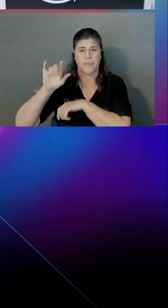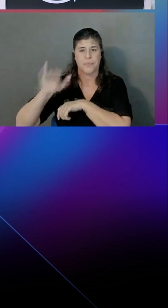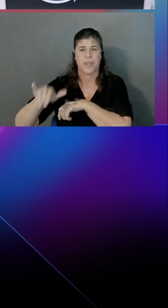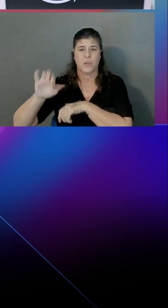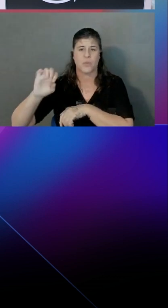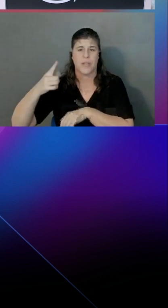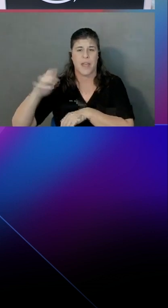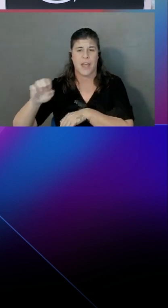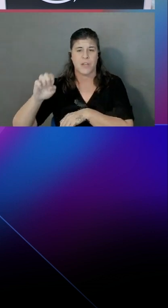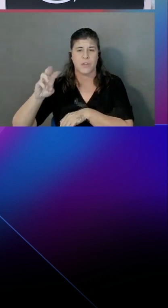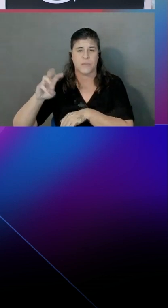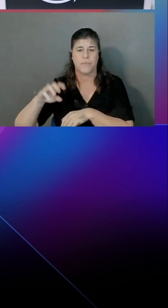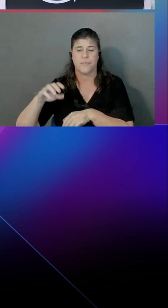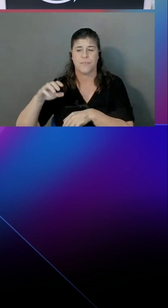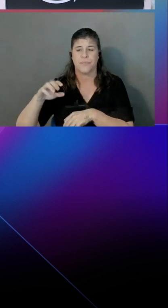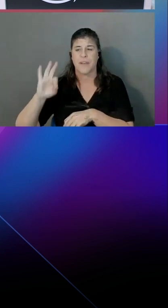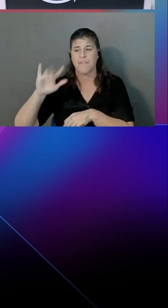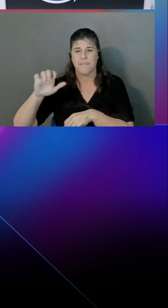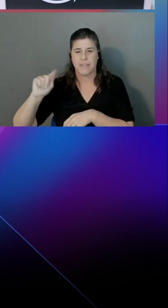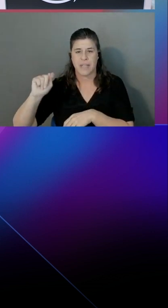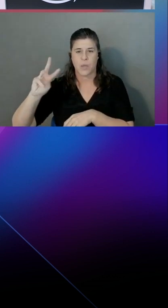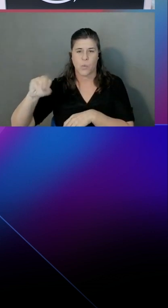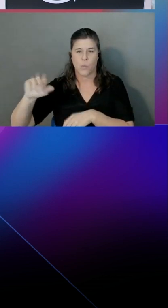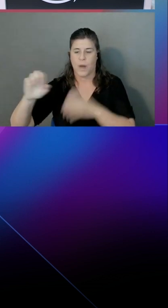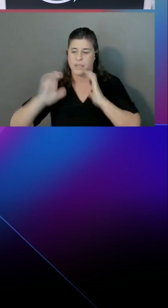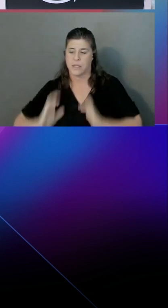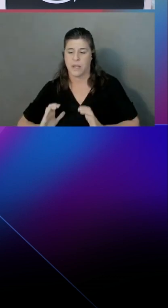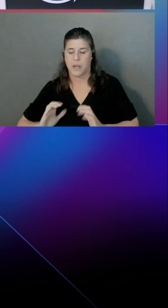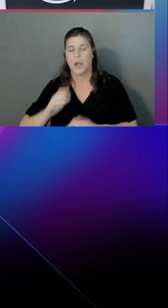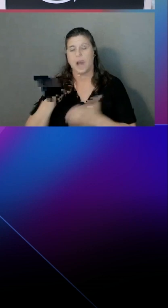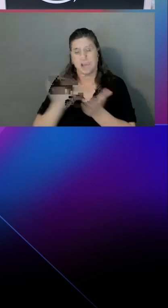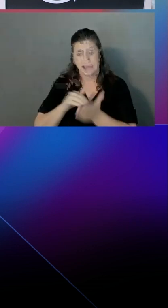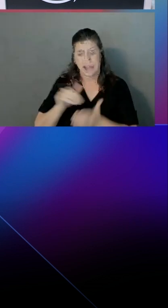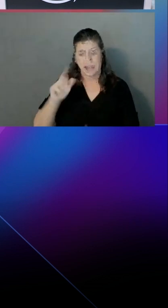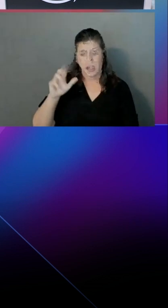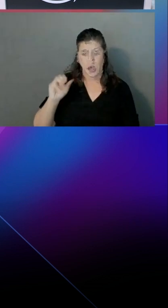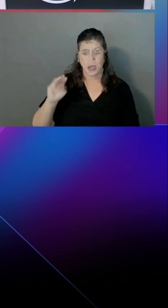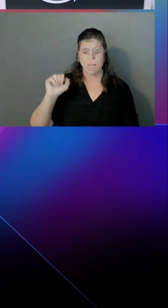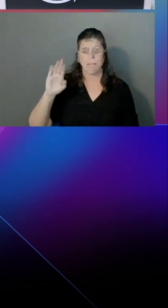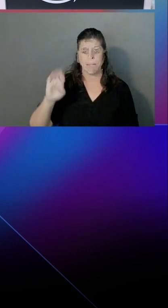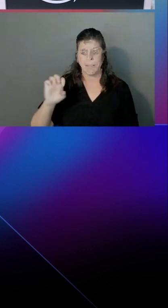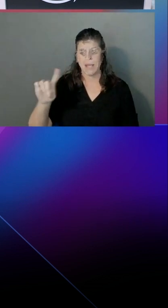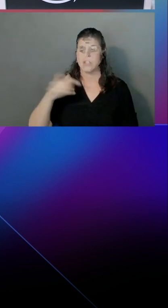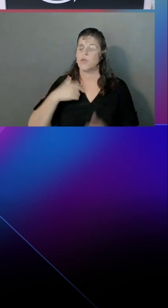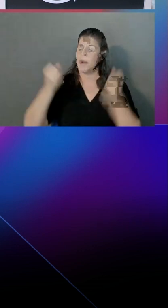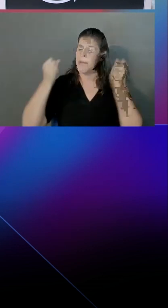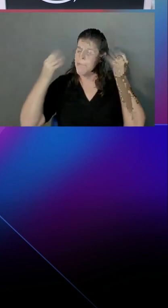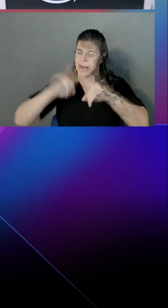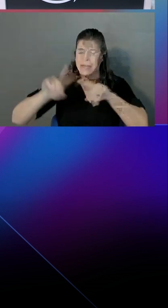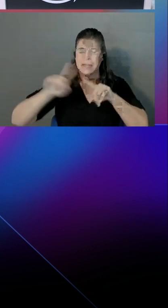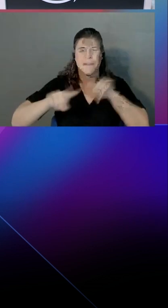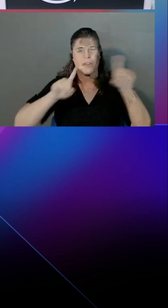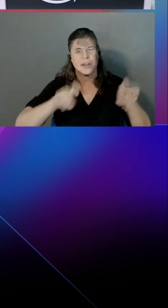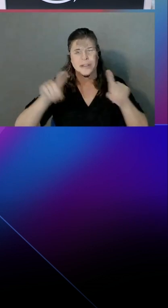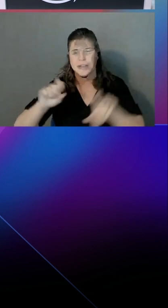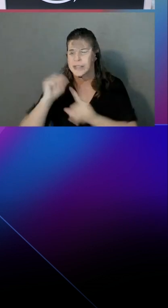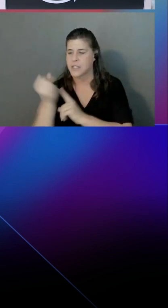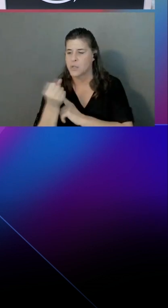so, again, being an ARM-based platform, you can spin up all kinds of test scenarios in the cloud, which will